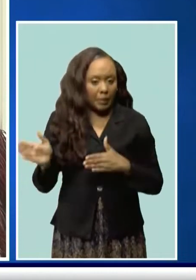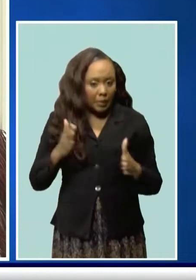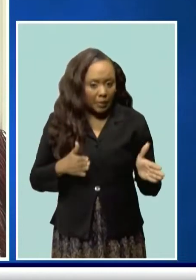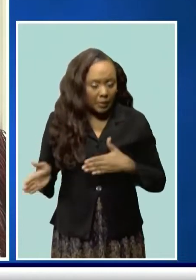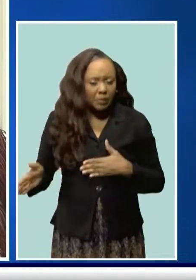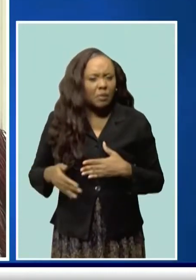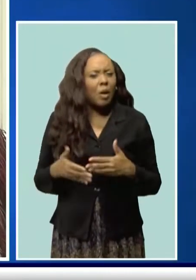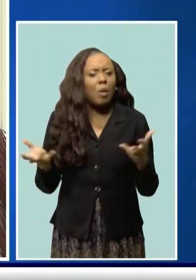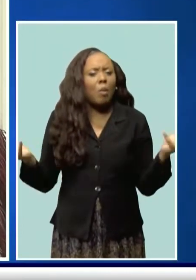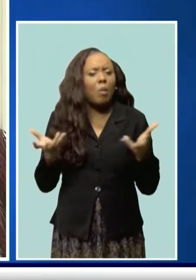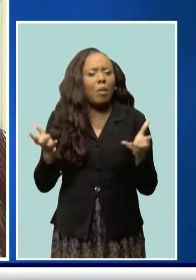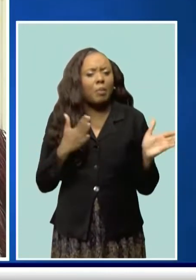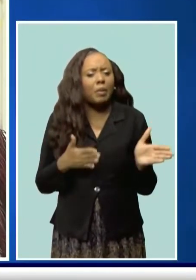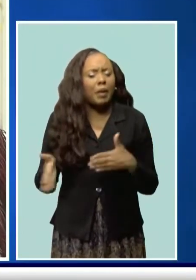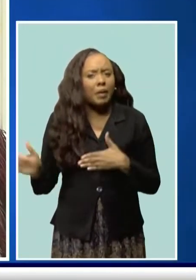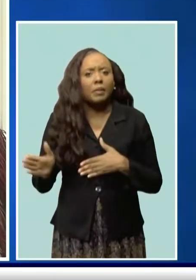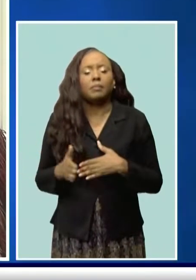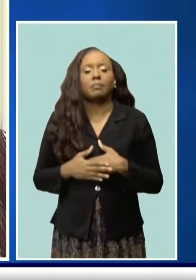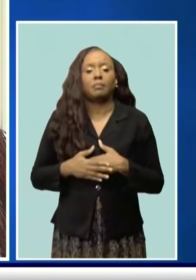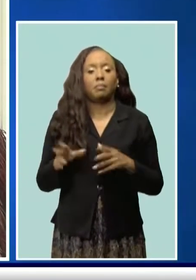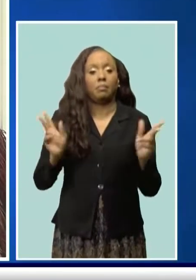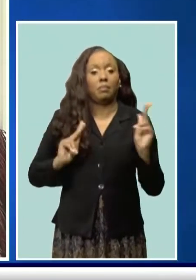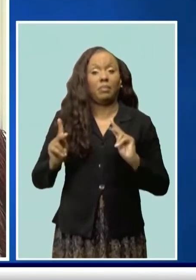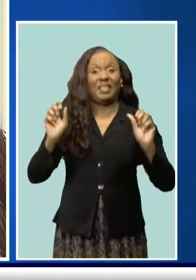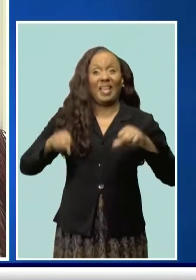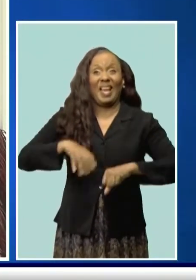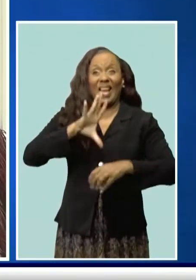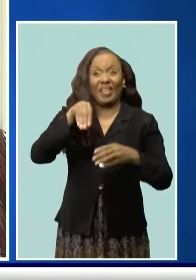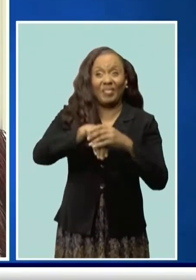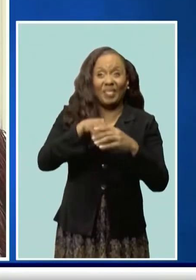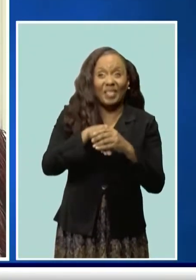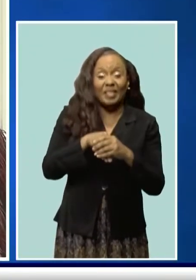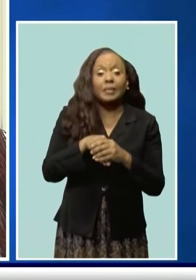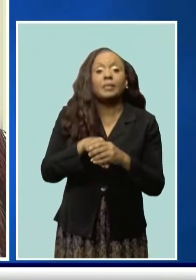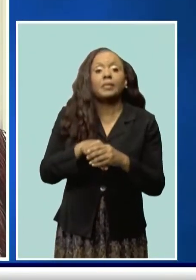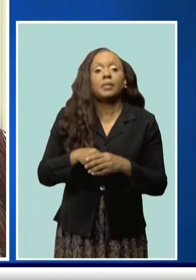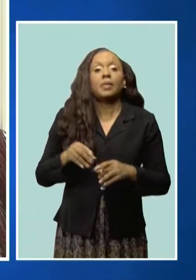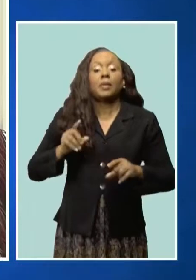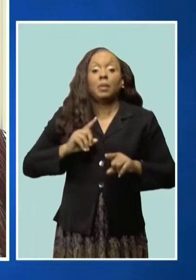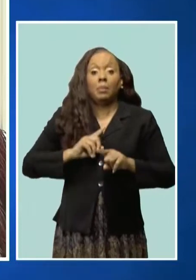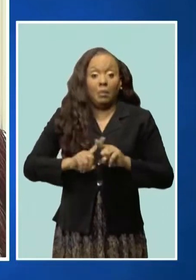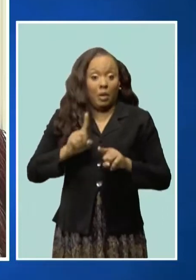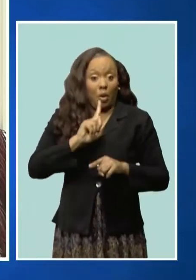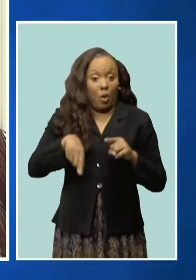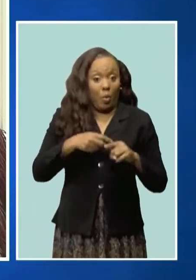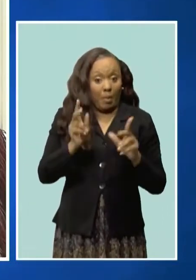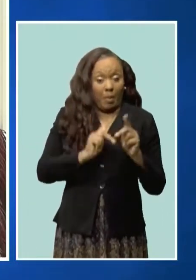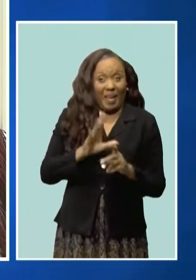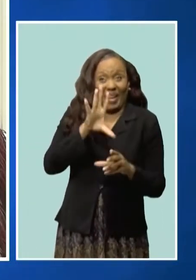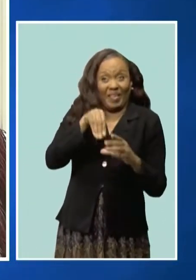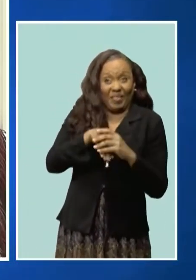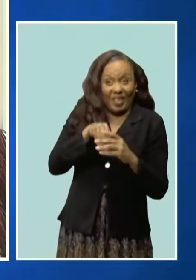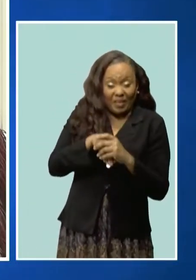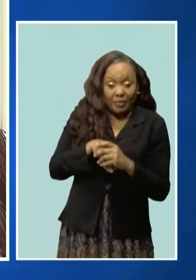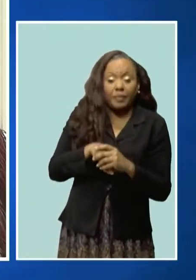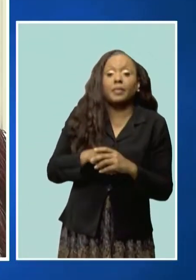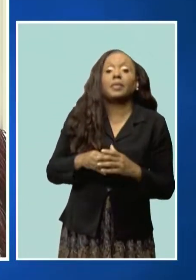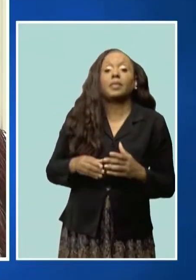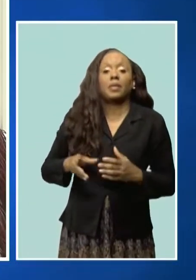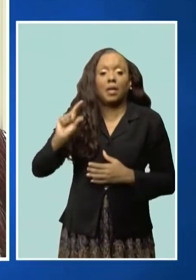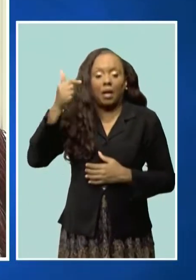investors to invest, but government to get access to